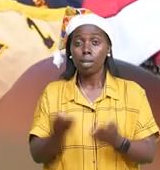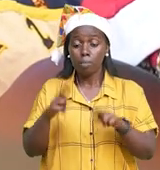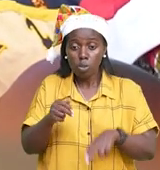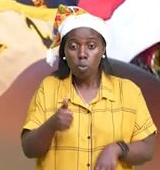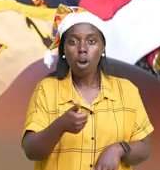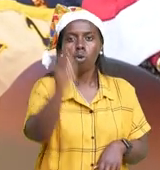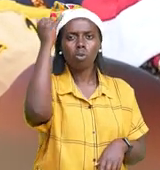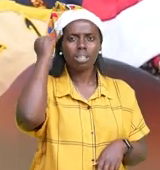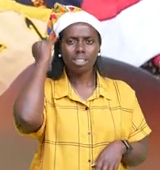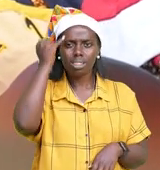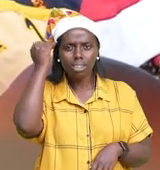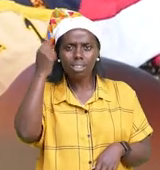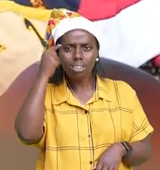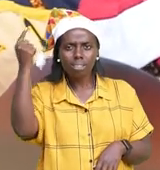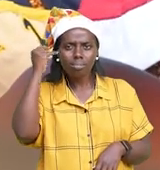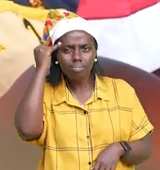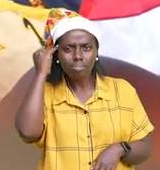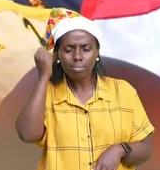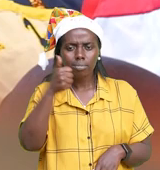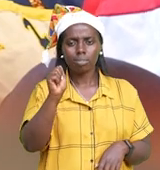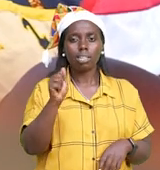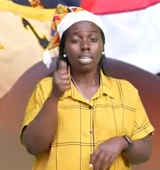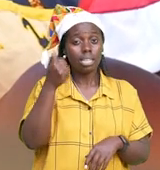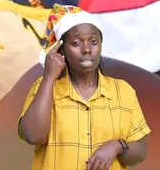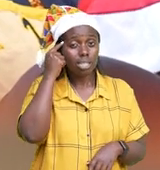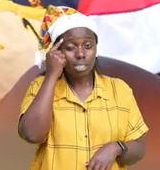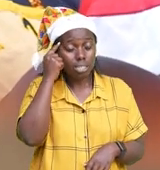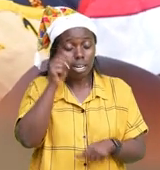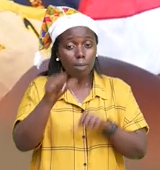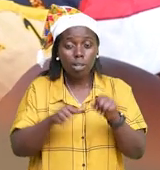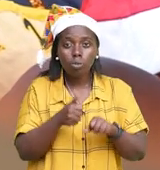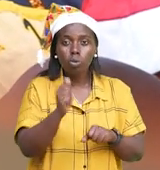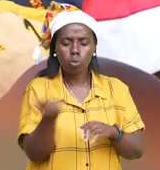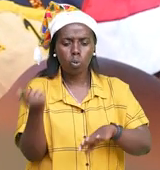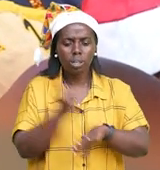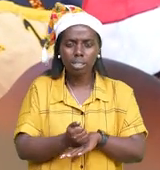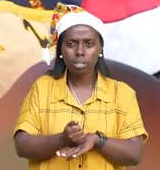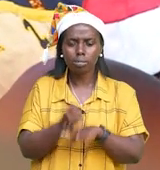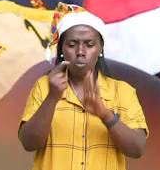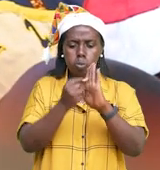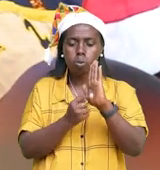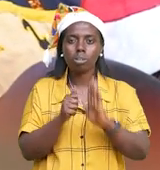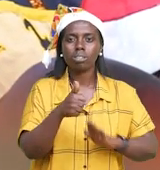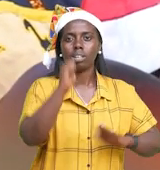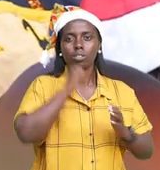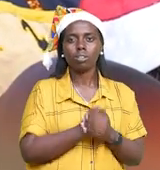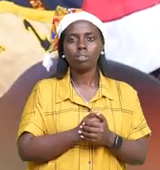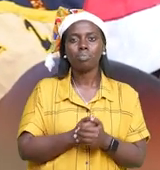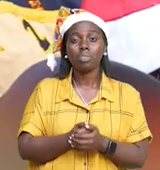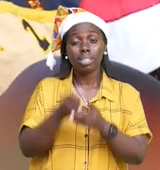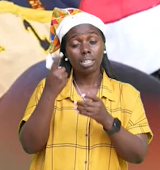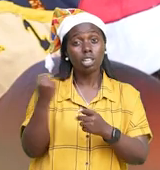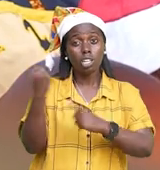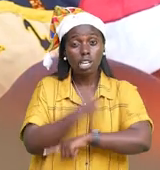Be your own thinker. Think for yourself and set your own unique course. It